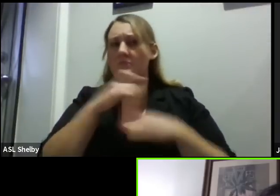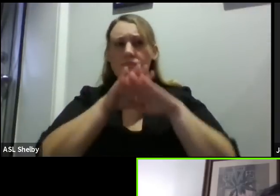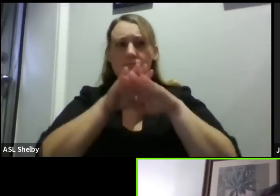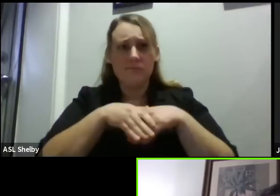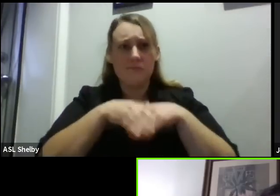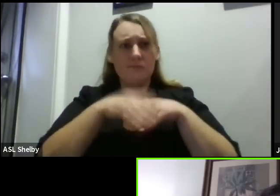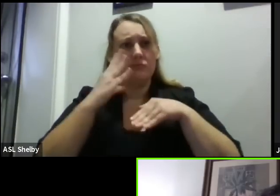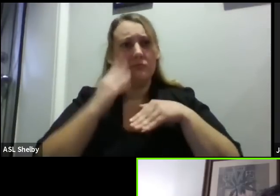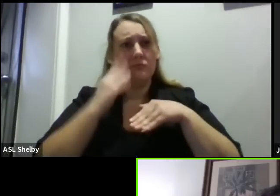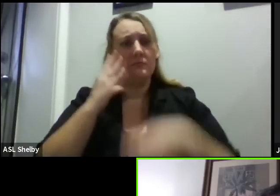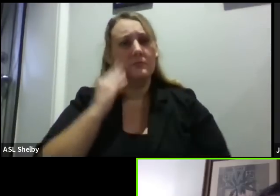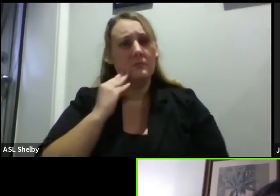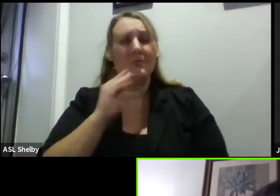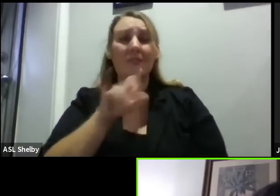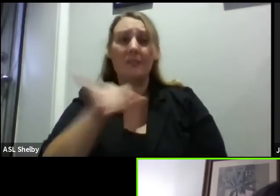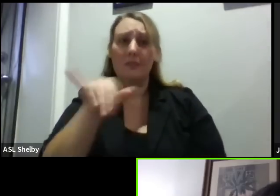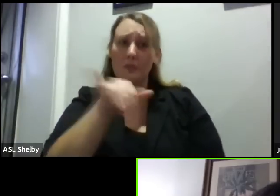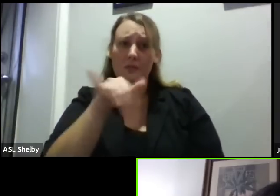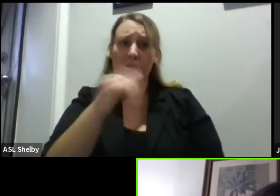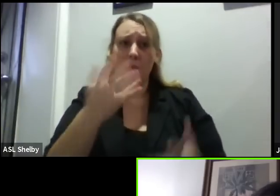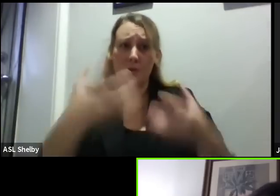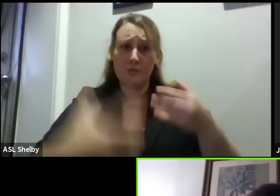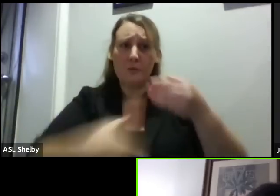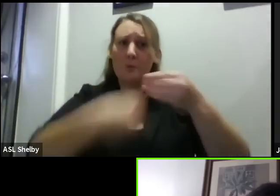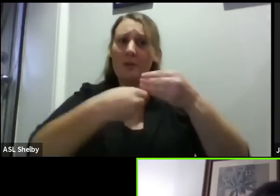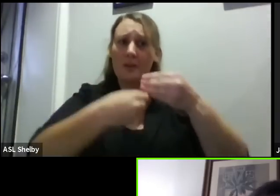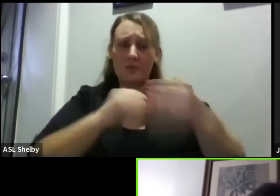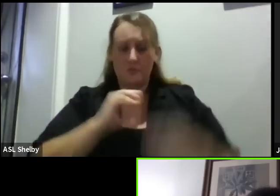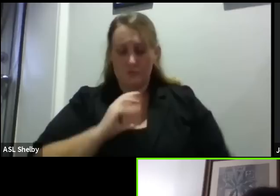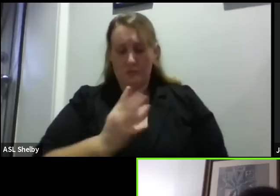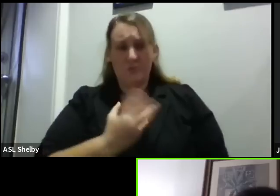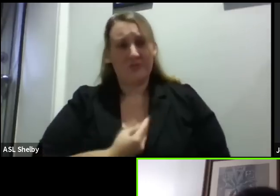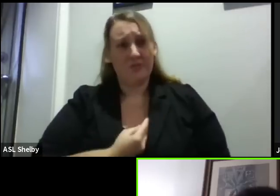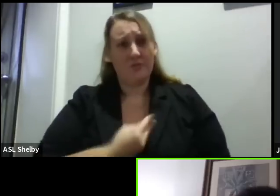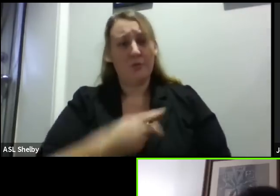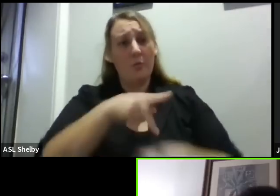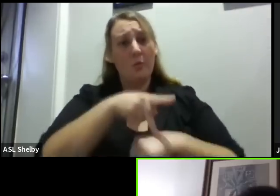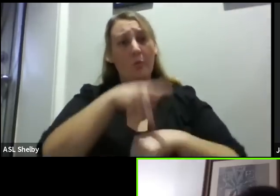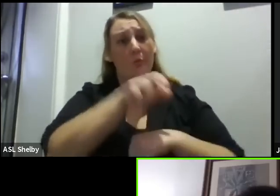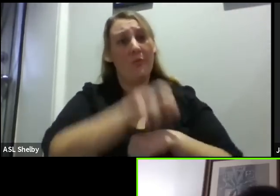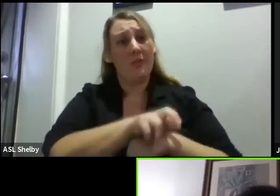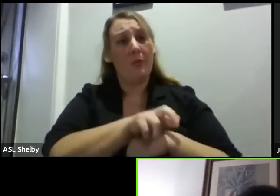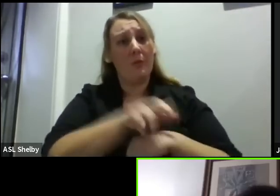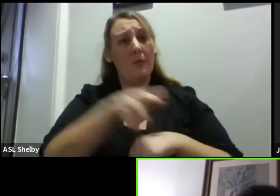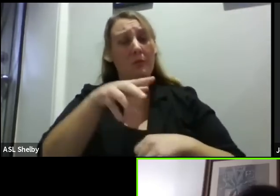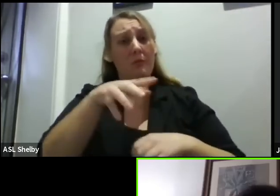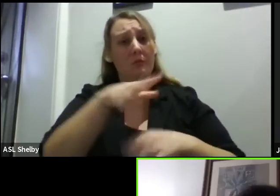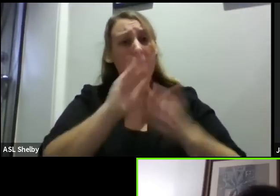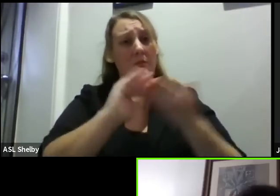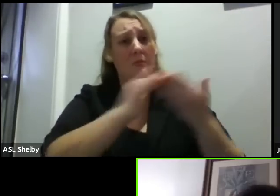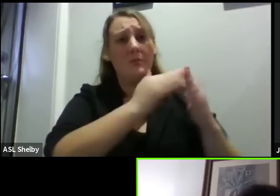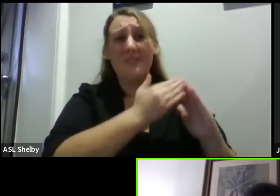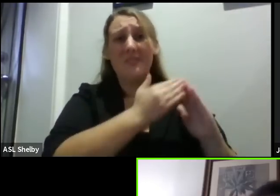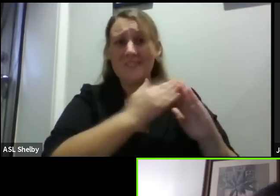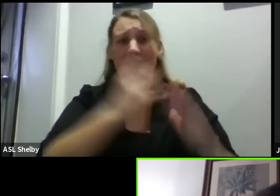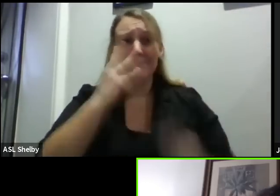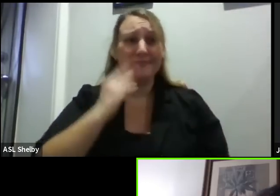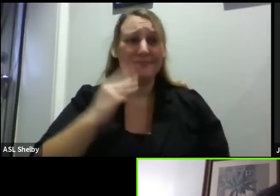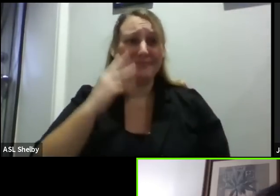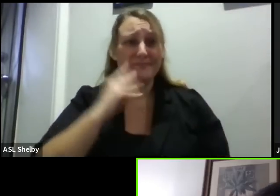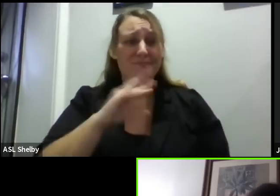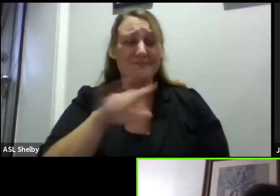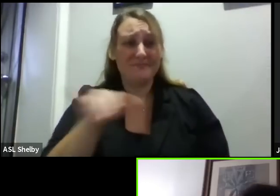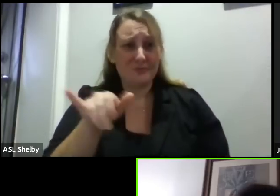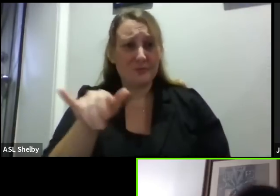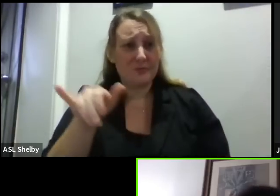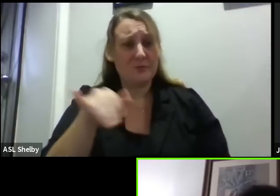the transgender Puerto Rican community here in New York has also been the victim of this. In the first 4 months of this year, as